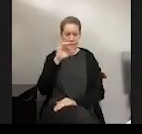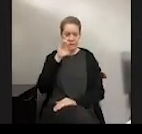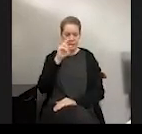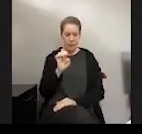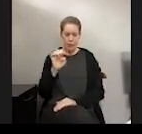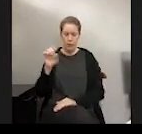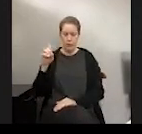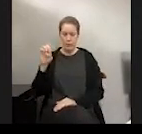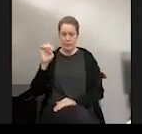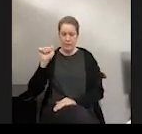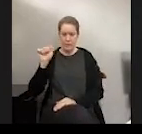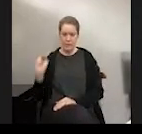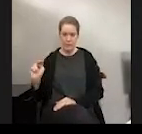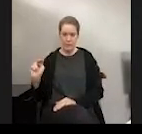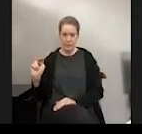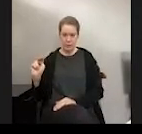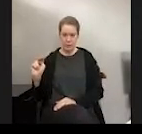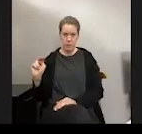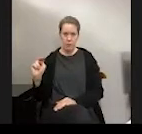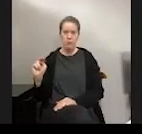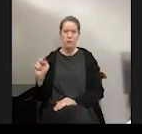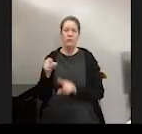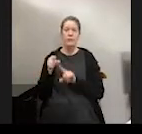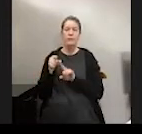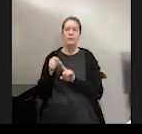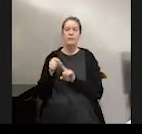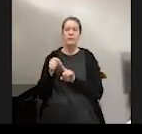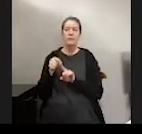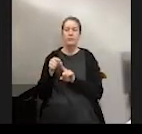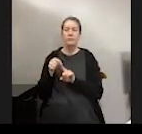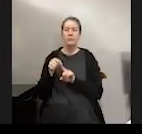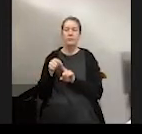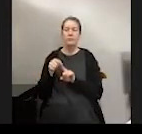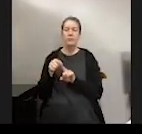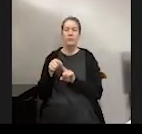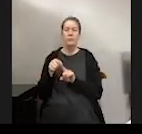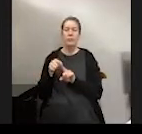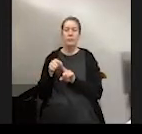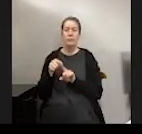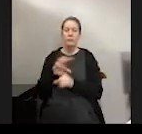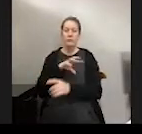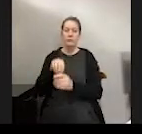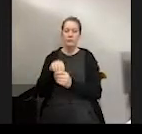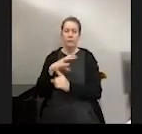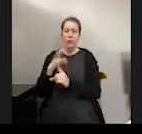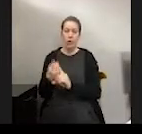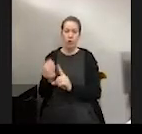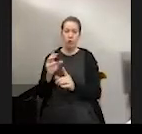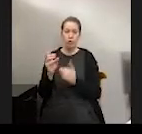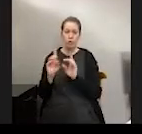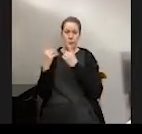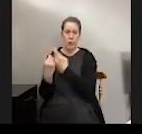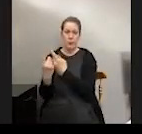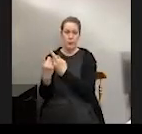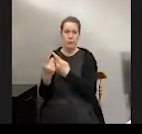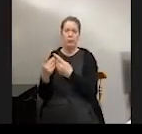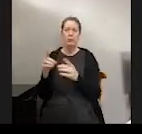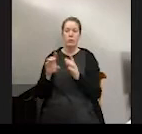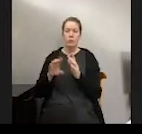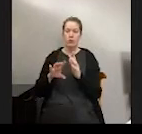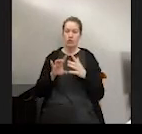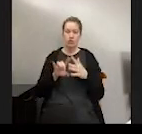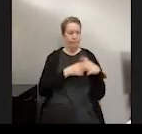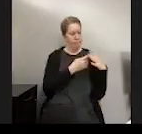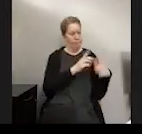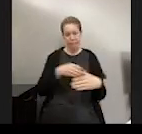Toronto, and as a part of the, as a part of the culture division, Catherine organizes public art projects from completion to